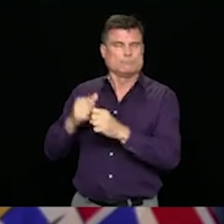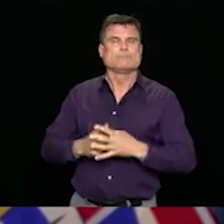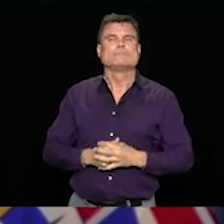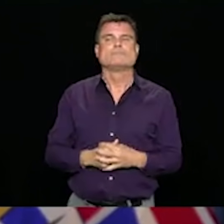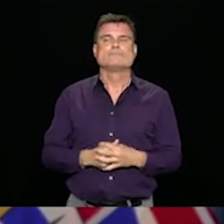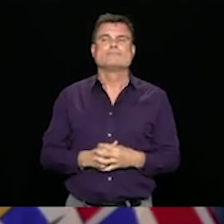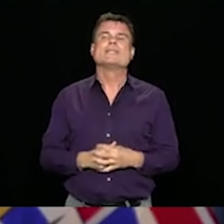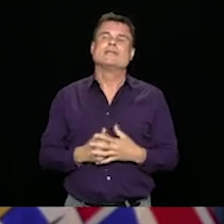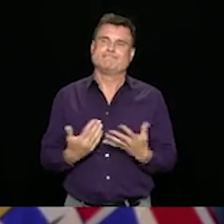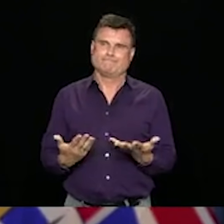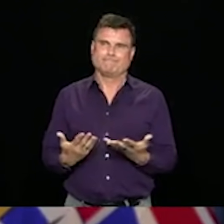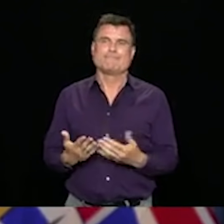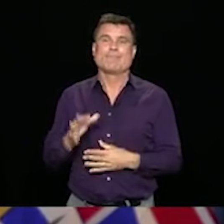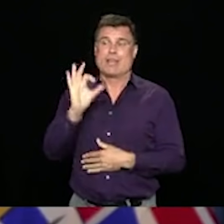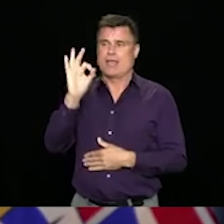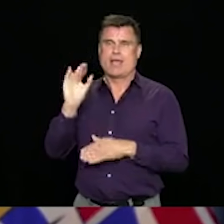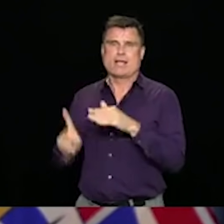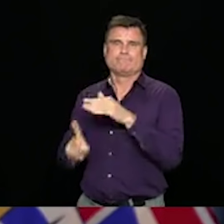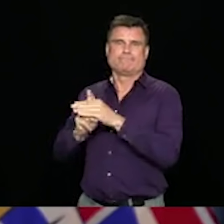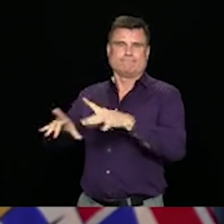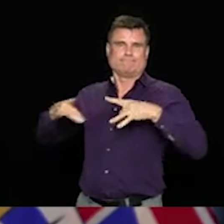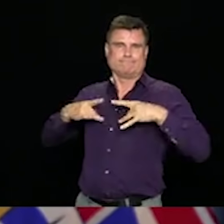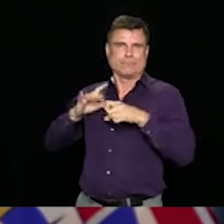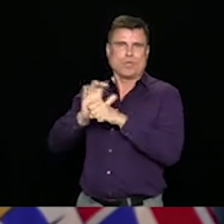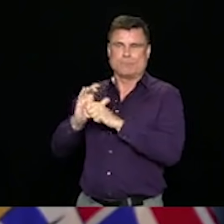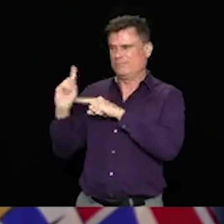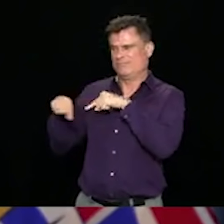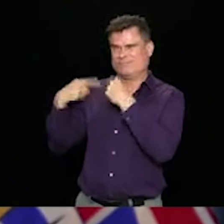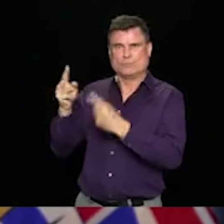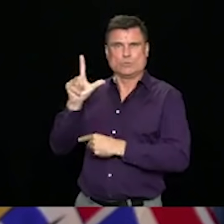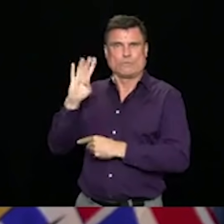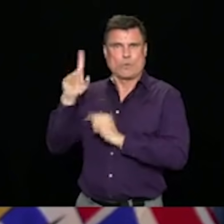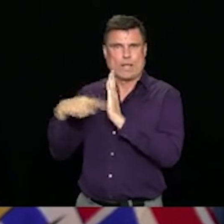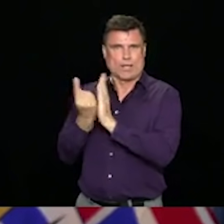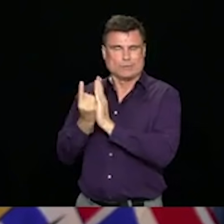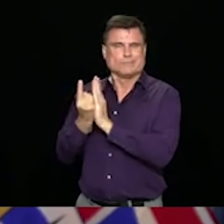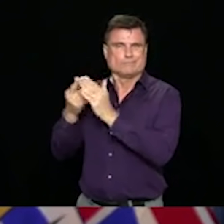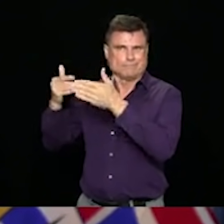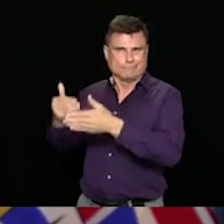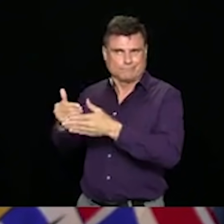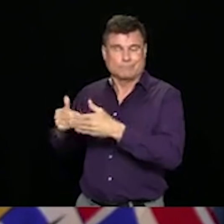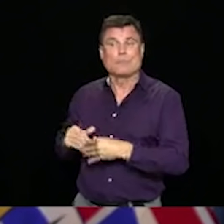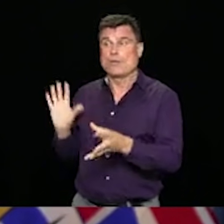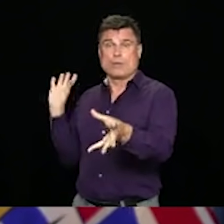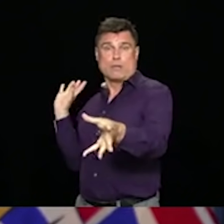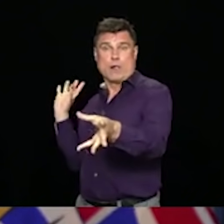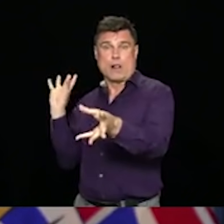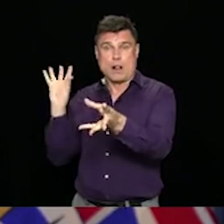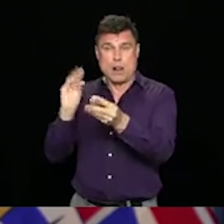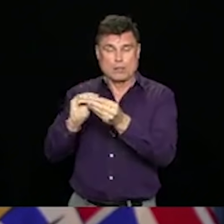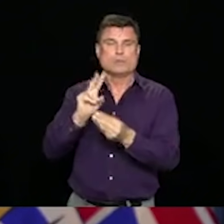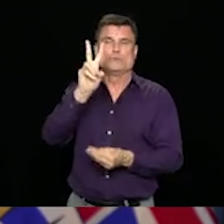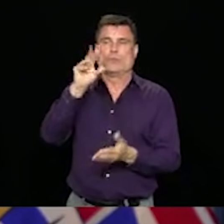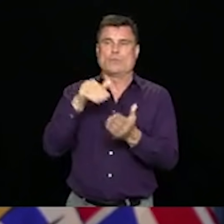9 new people who have tested positive in the last 24 hours, bringing our total here in British Columbia